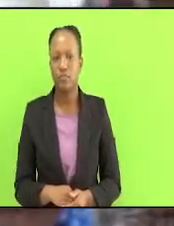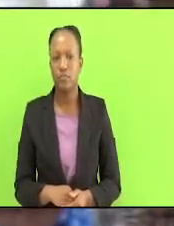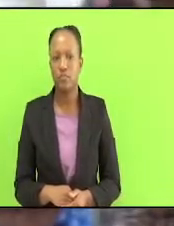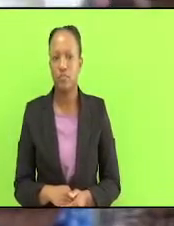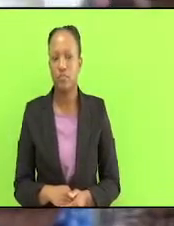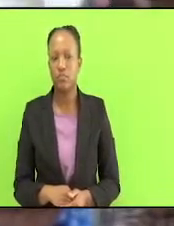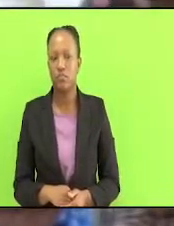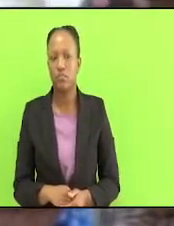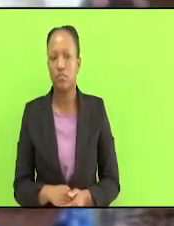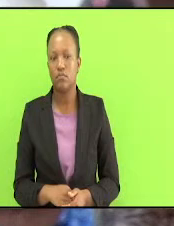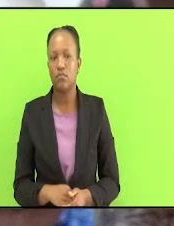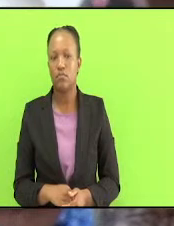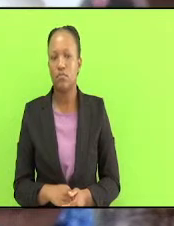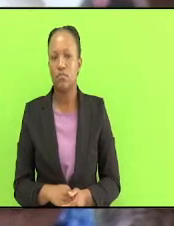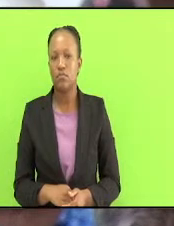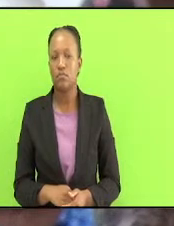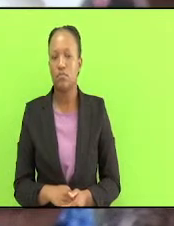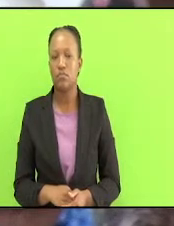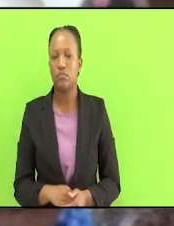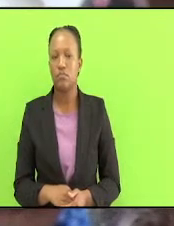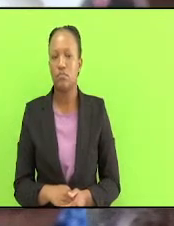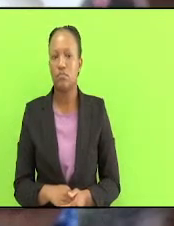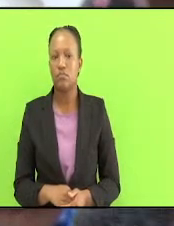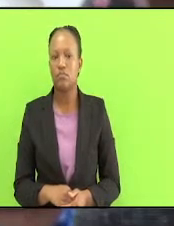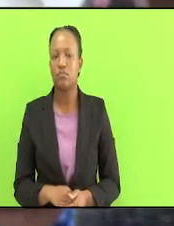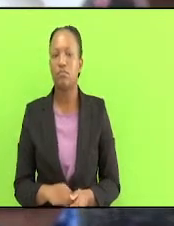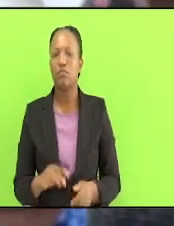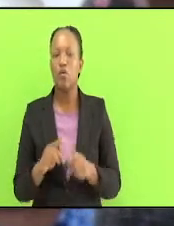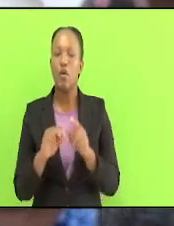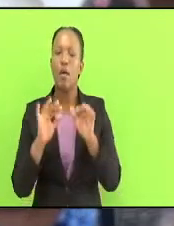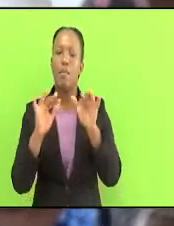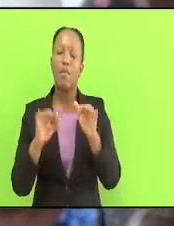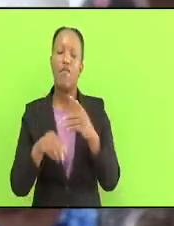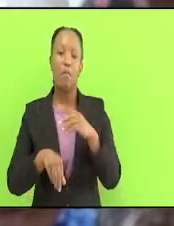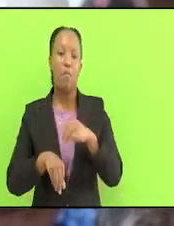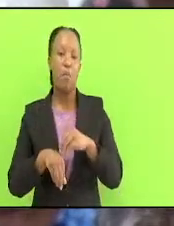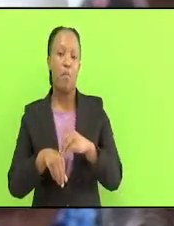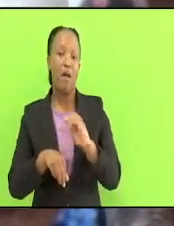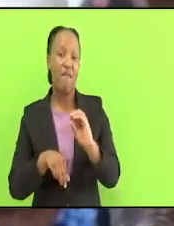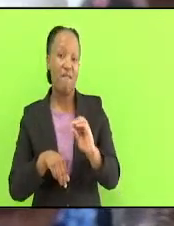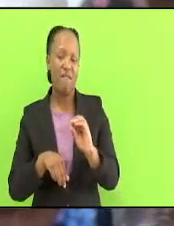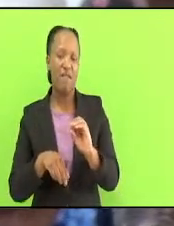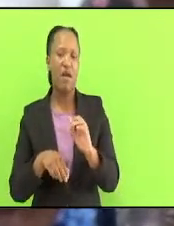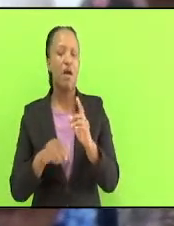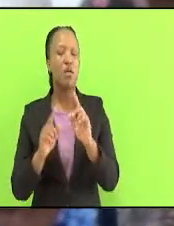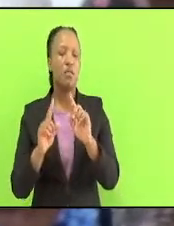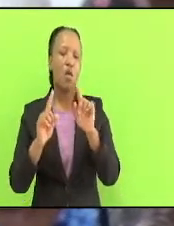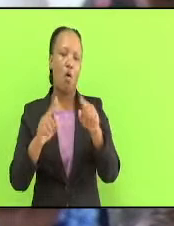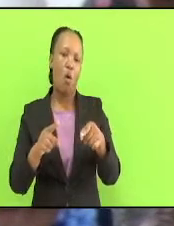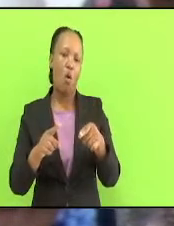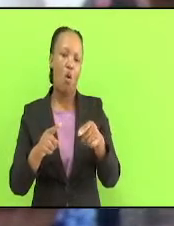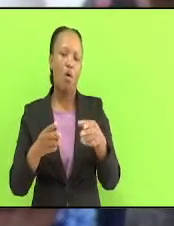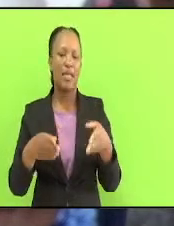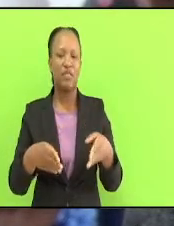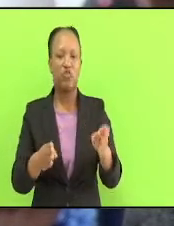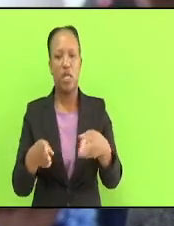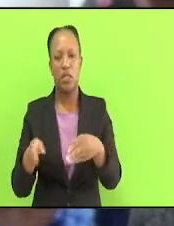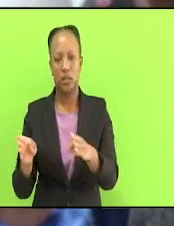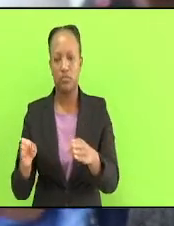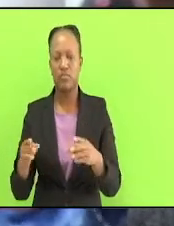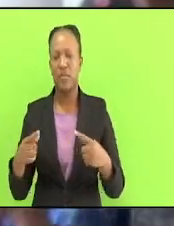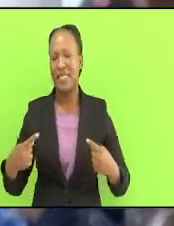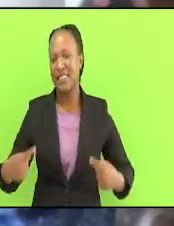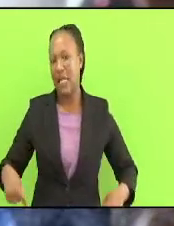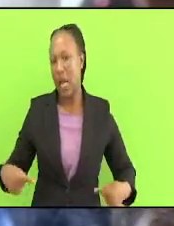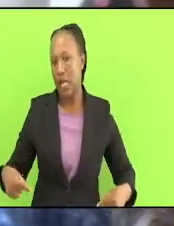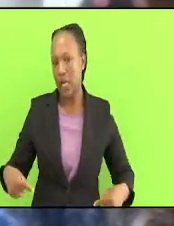ba rona ga ba na le mathata ba tswela go ditseleng ba go fisa dithaere ba gotsa